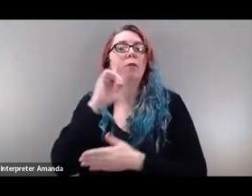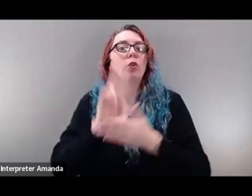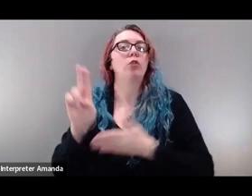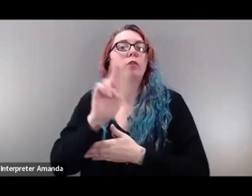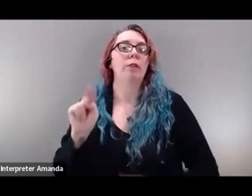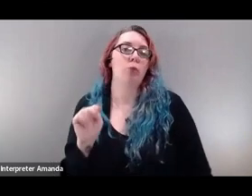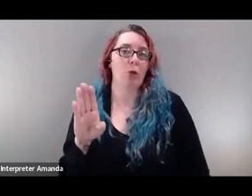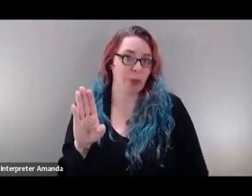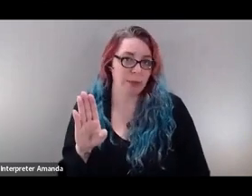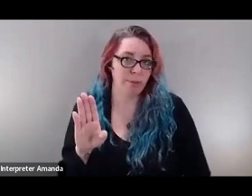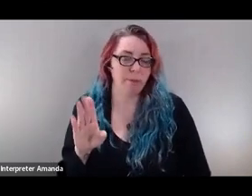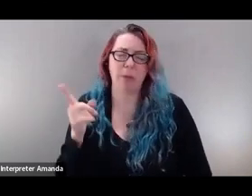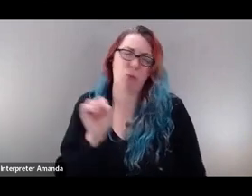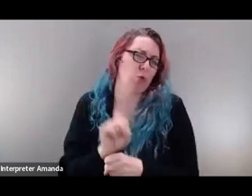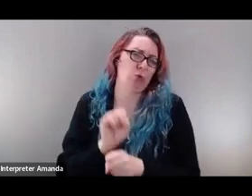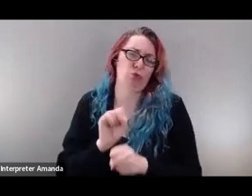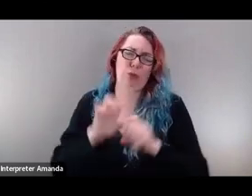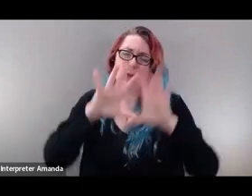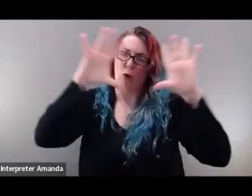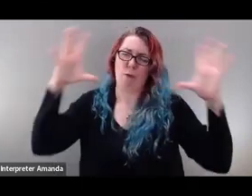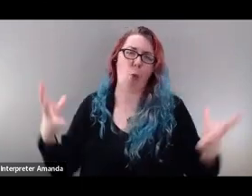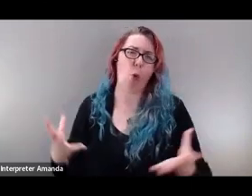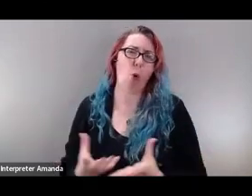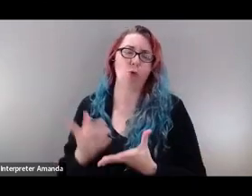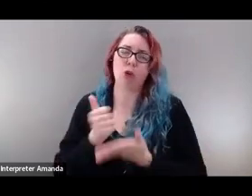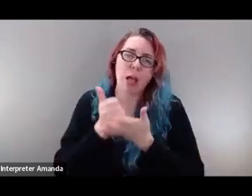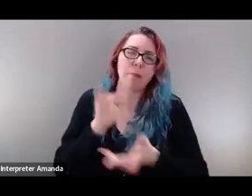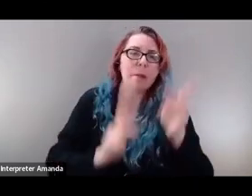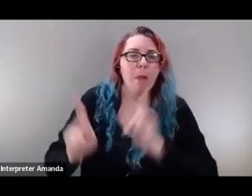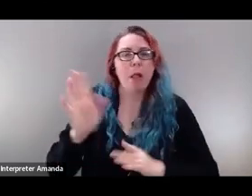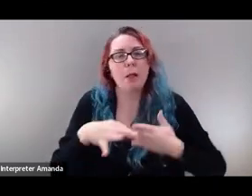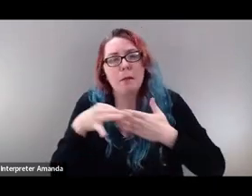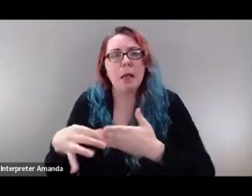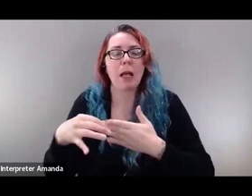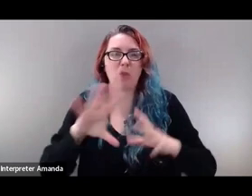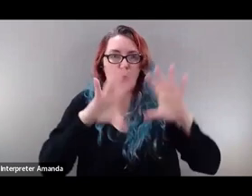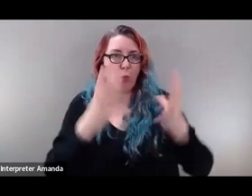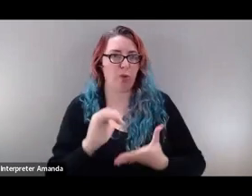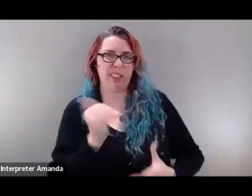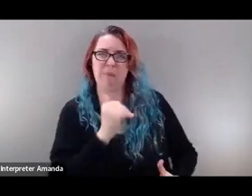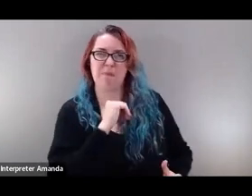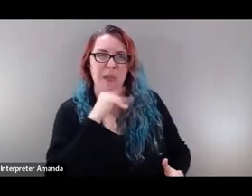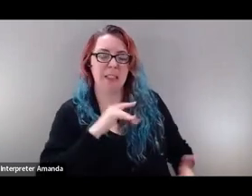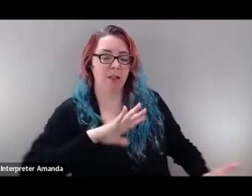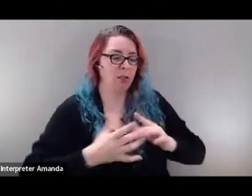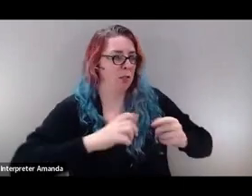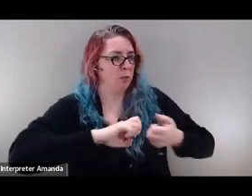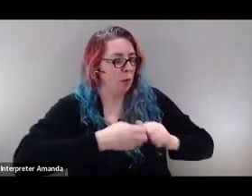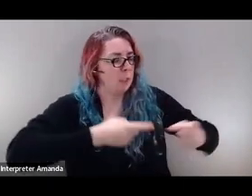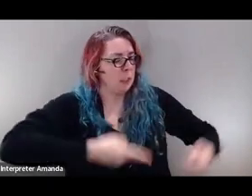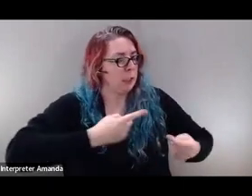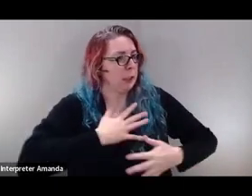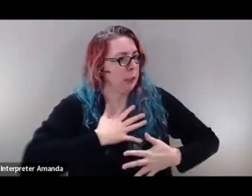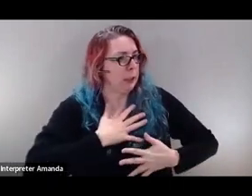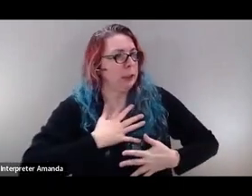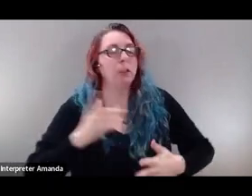You worked all over the globe to help people and guide them so the messes and problems of our world don't appear so scary.